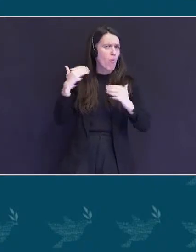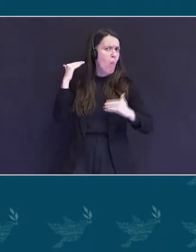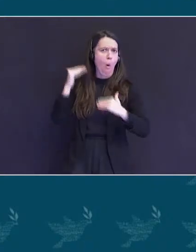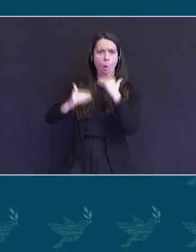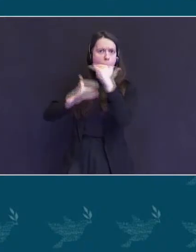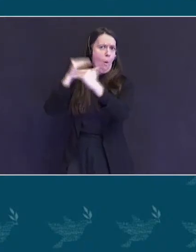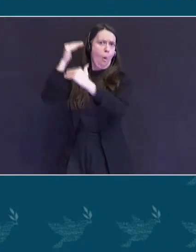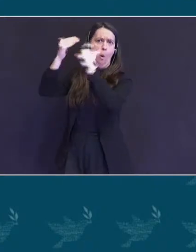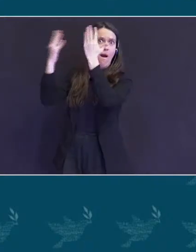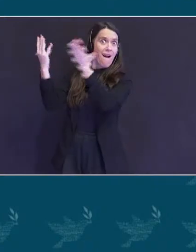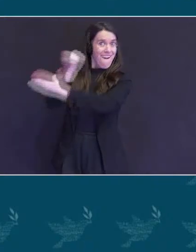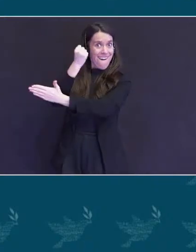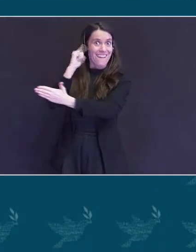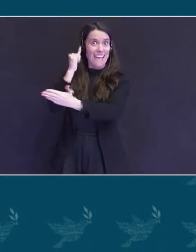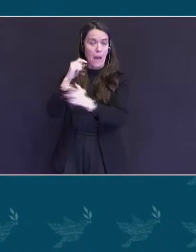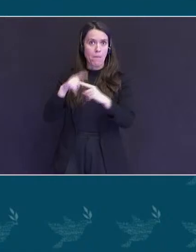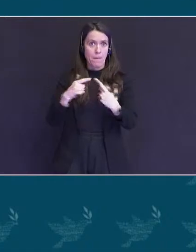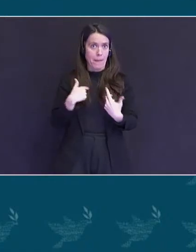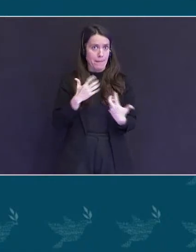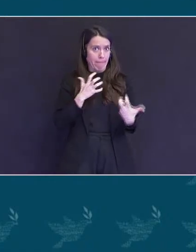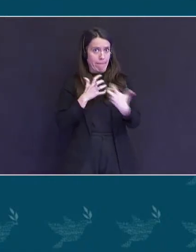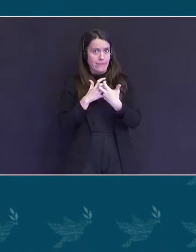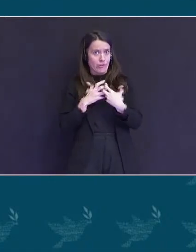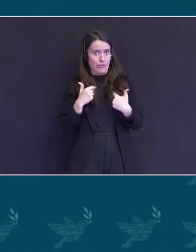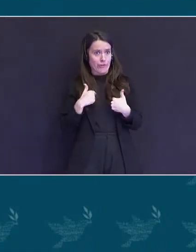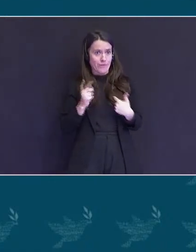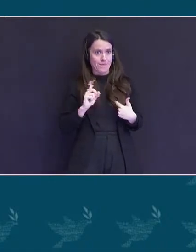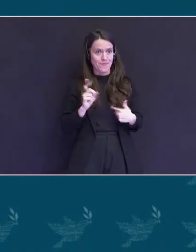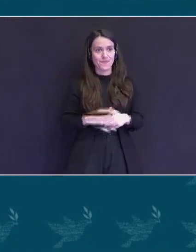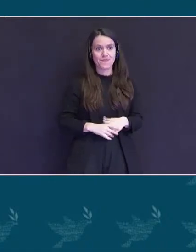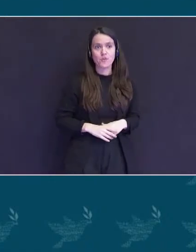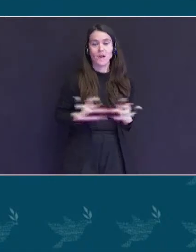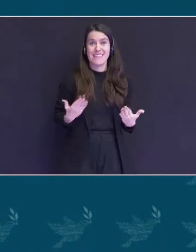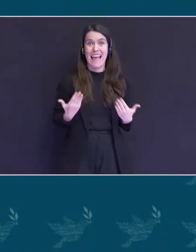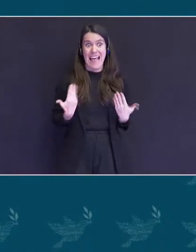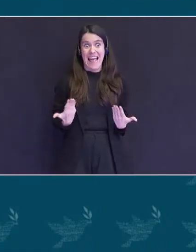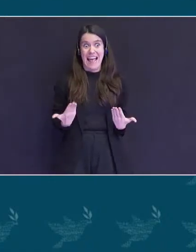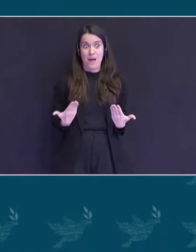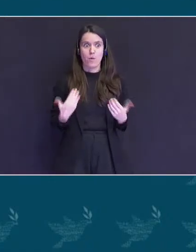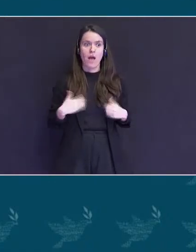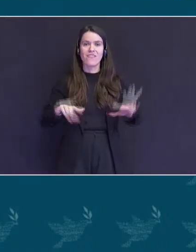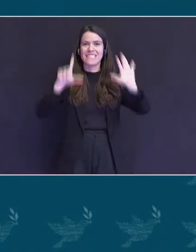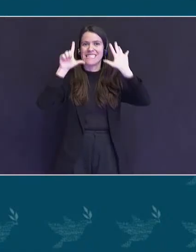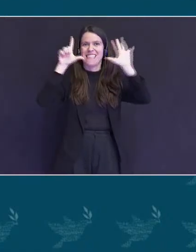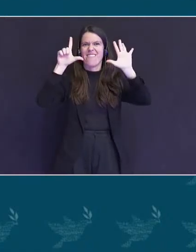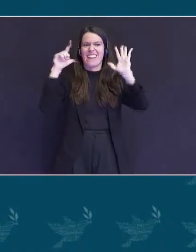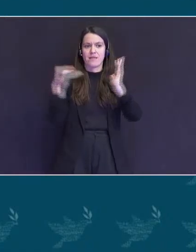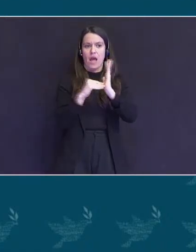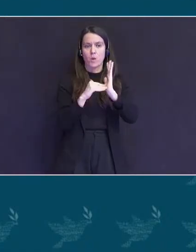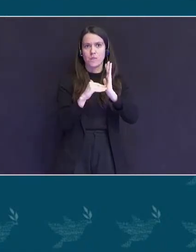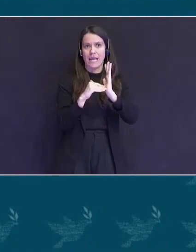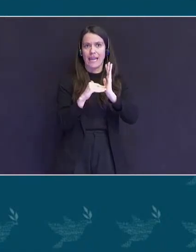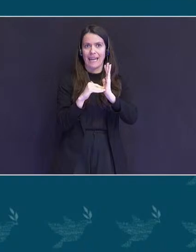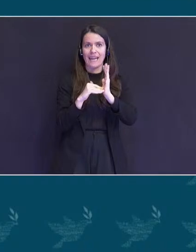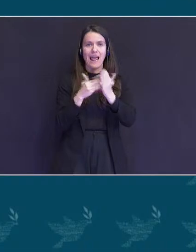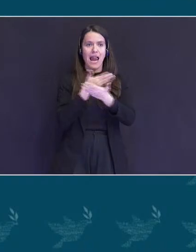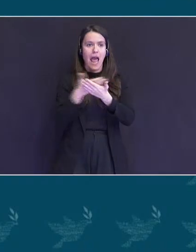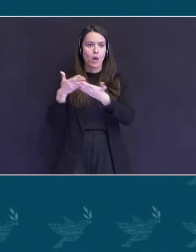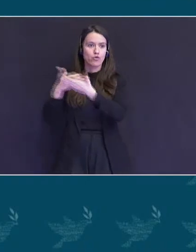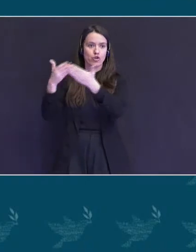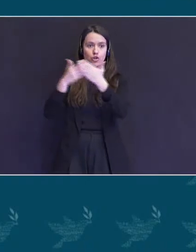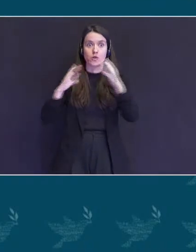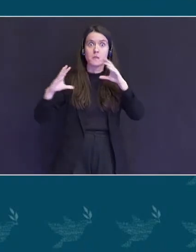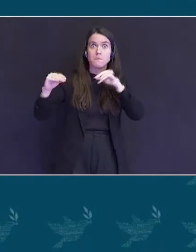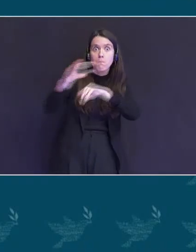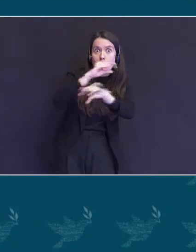we see in the next slide, there are 7,000 languages spoken today, and how many